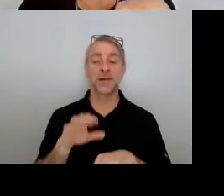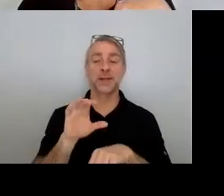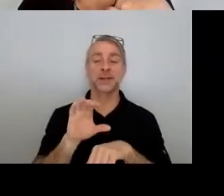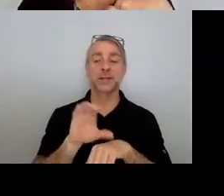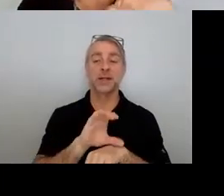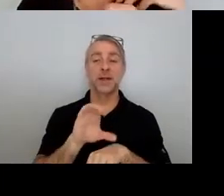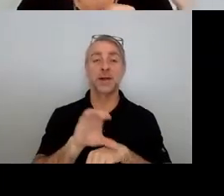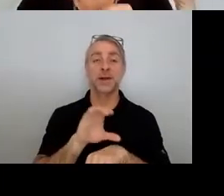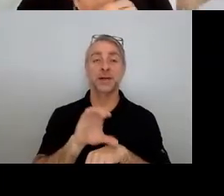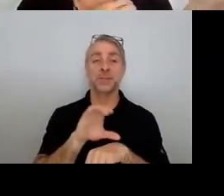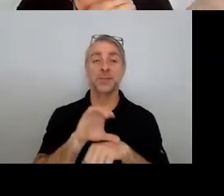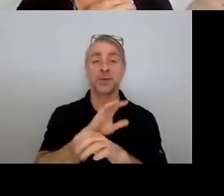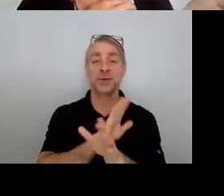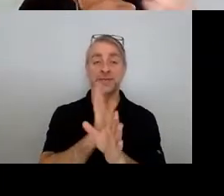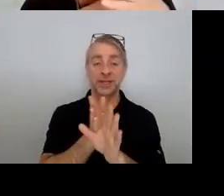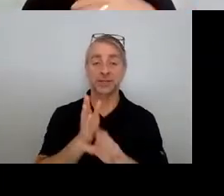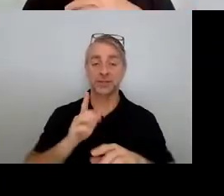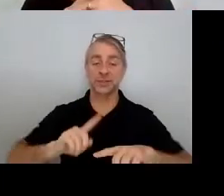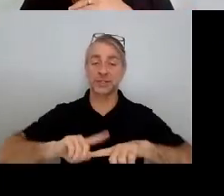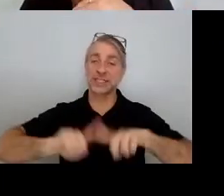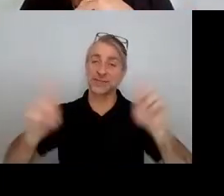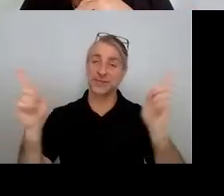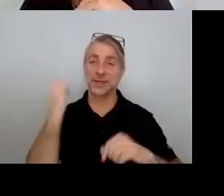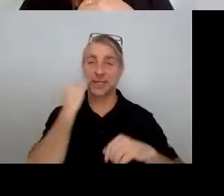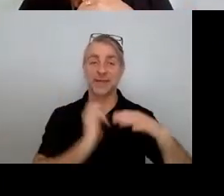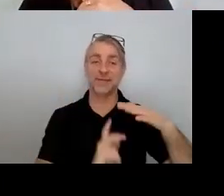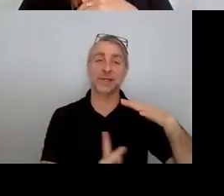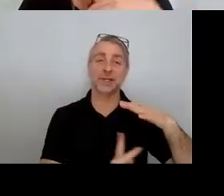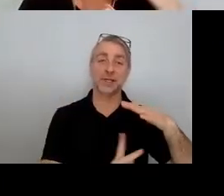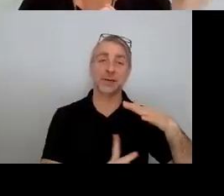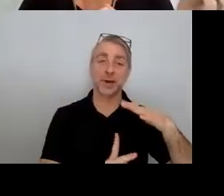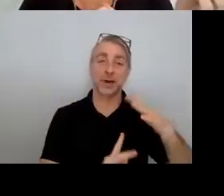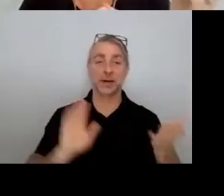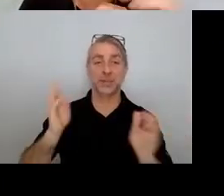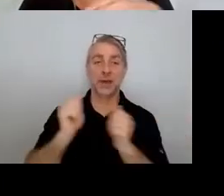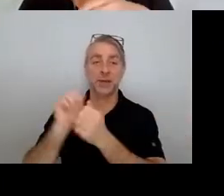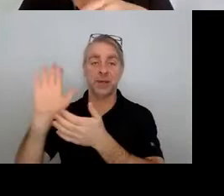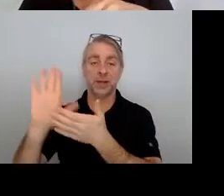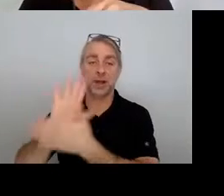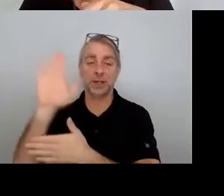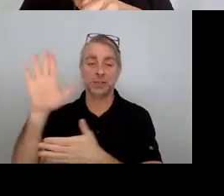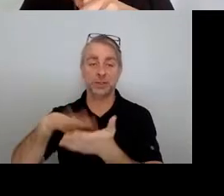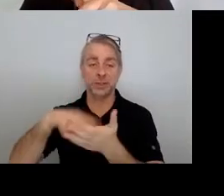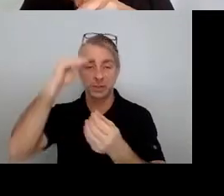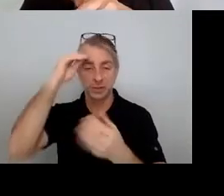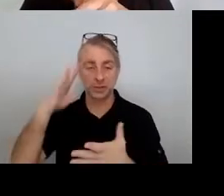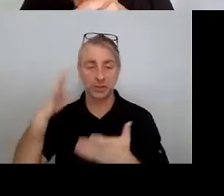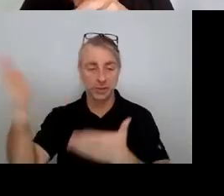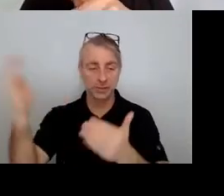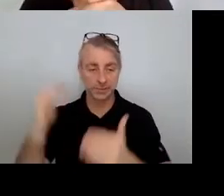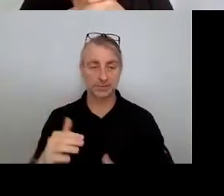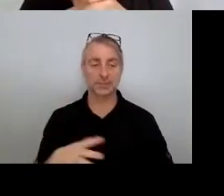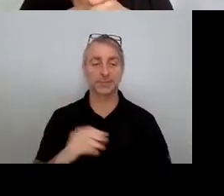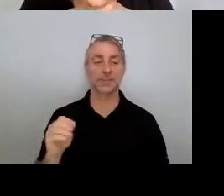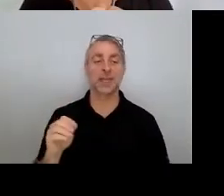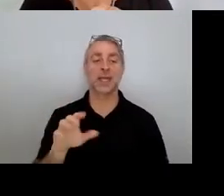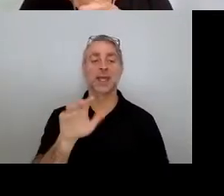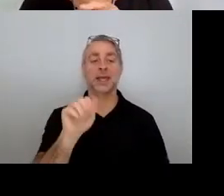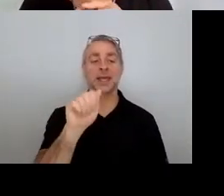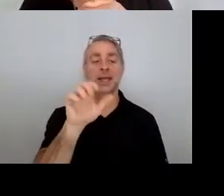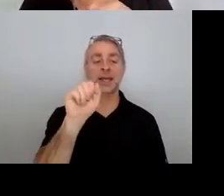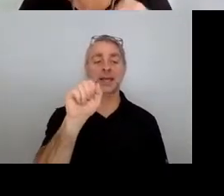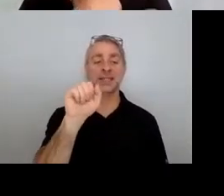differ depending on if you're a kindergartner versus if you're in college. The assessment level, so what were